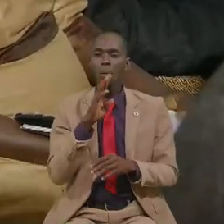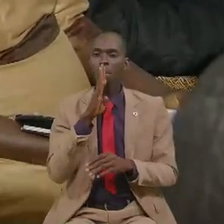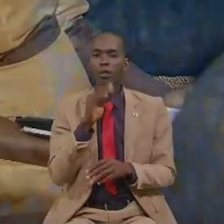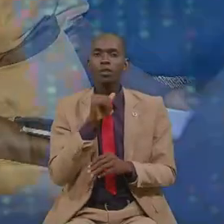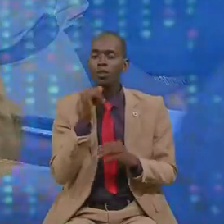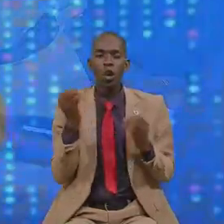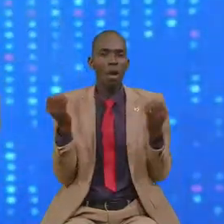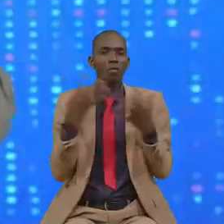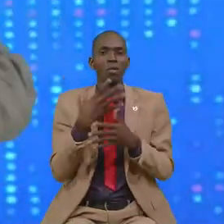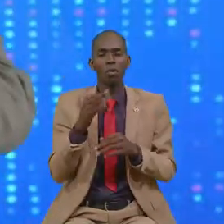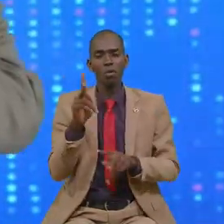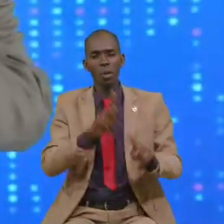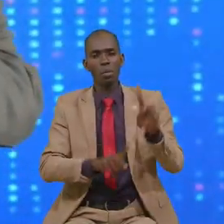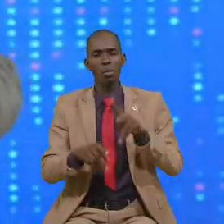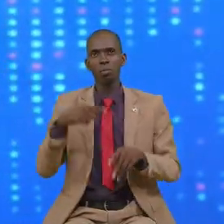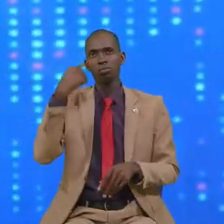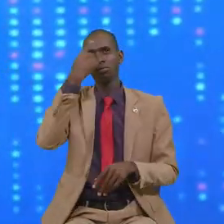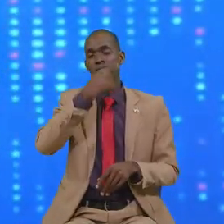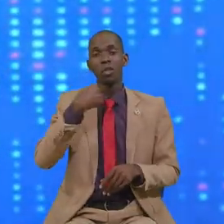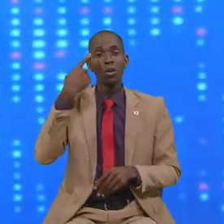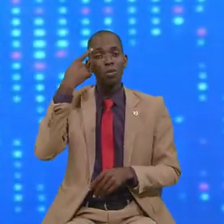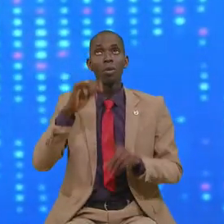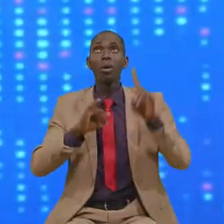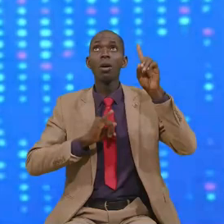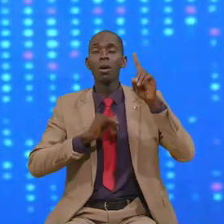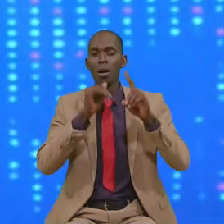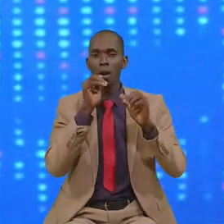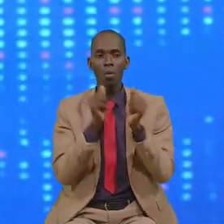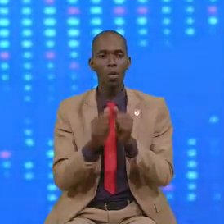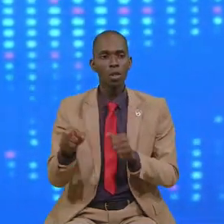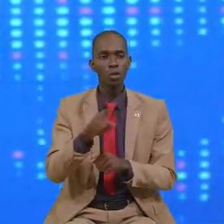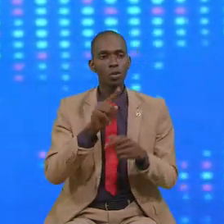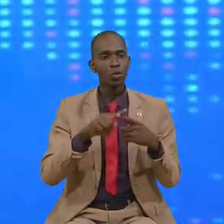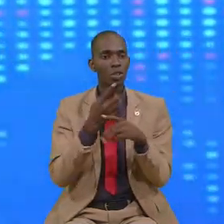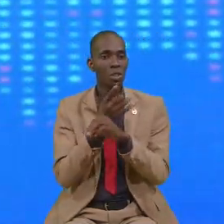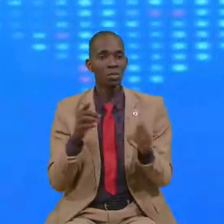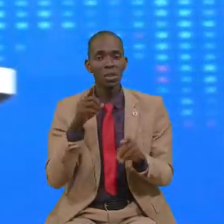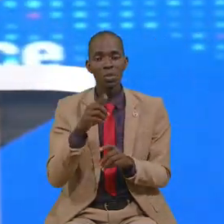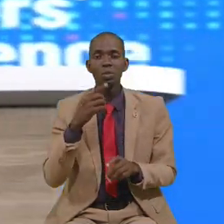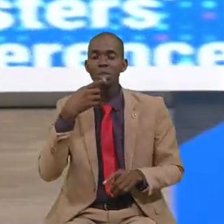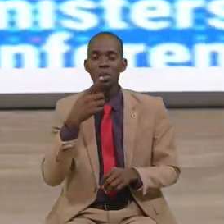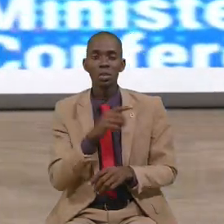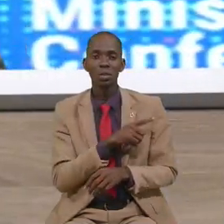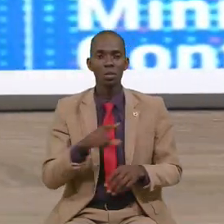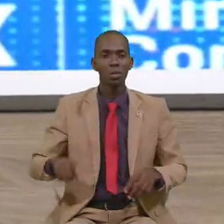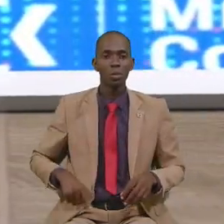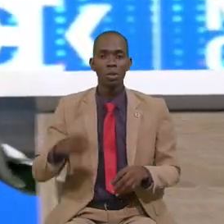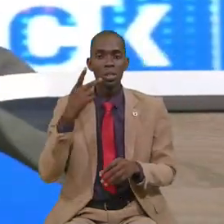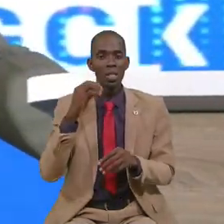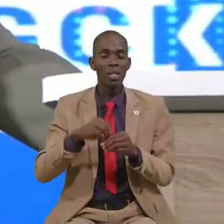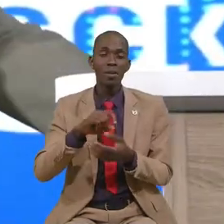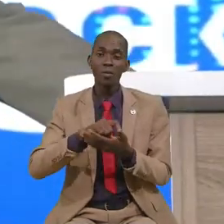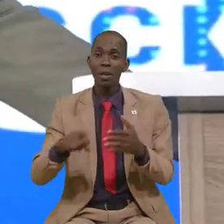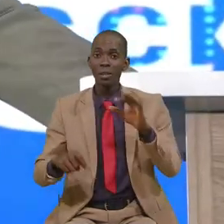of their faces, for I am with thee to deliver thee, says the Lord. Look at verse 9.